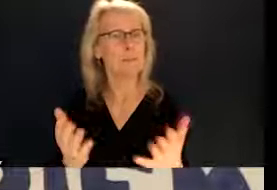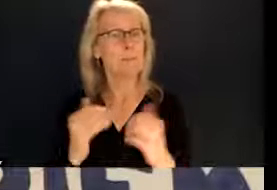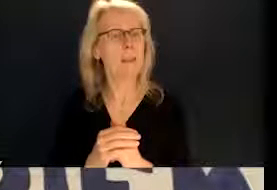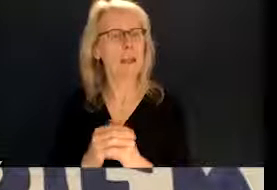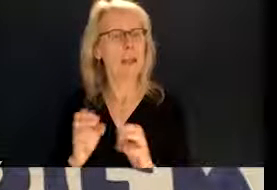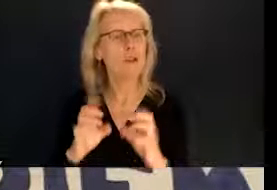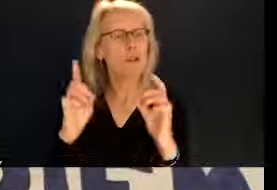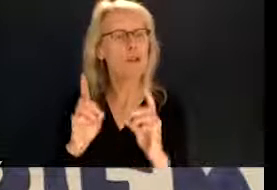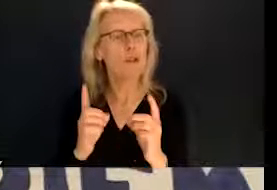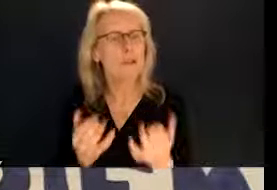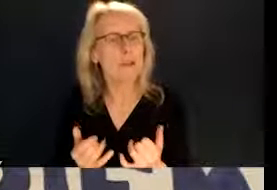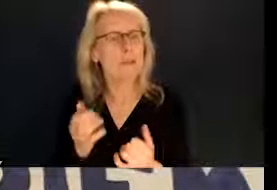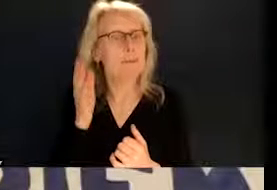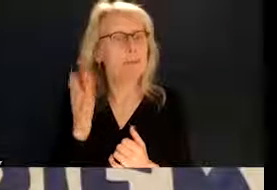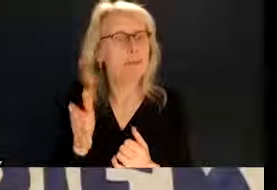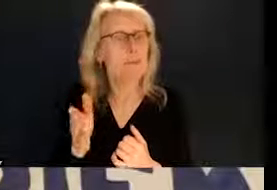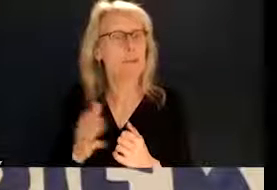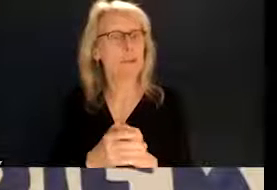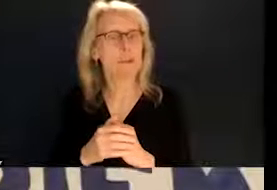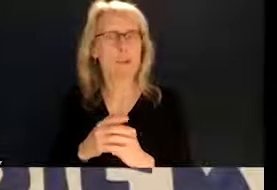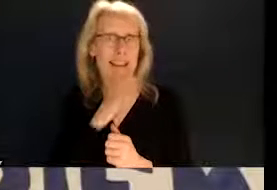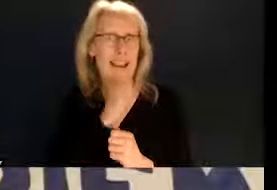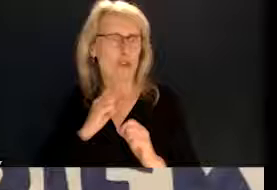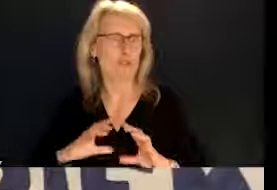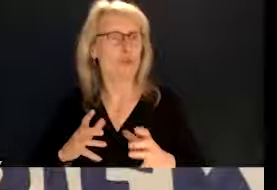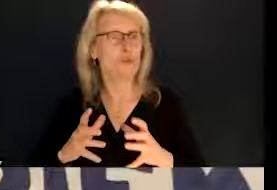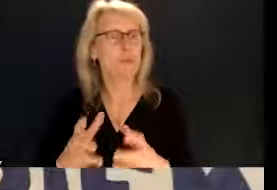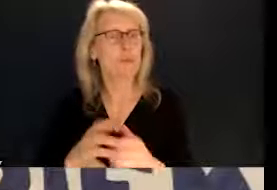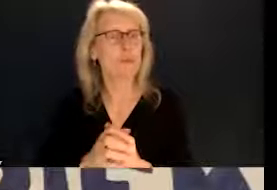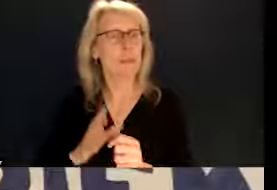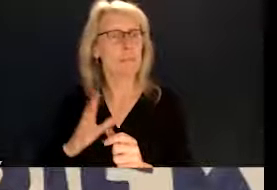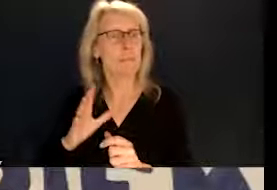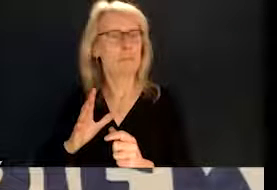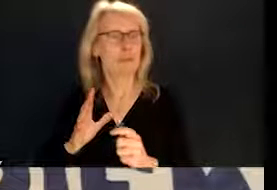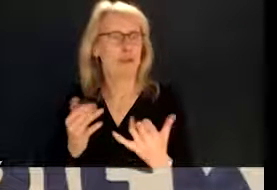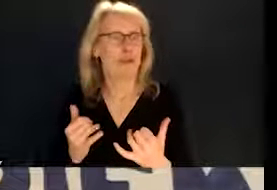these sound like battlegrounds where we haven't made an iota of progress, you're not